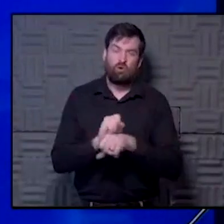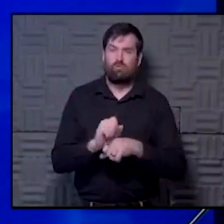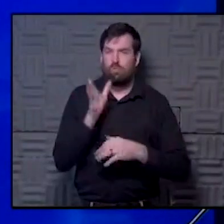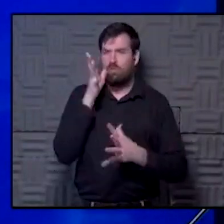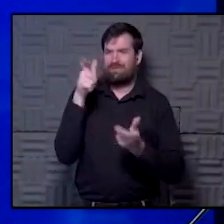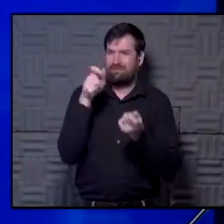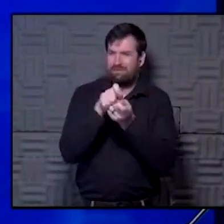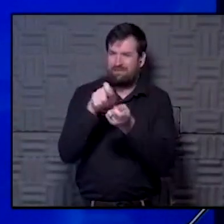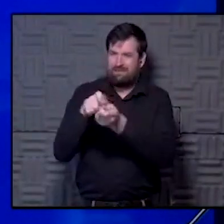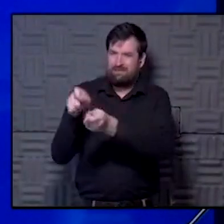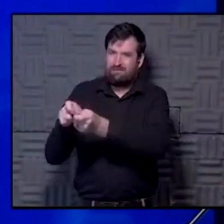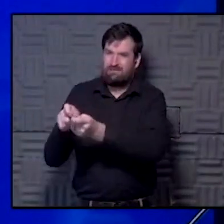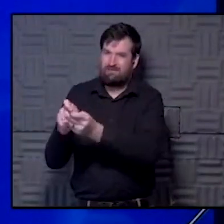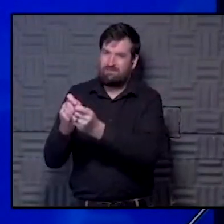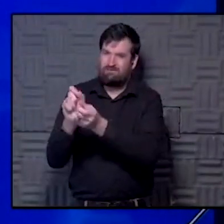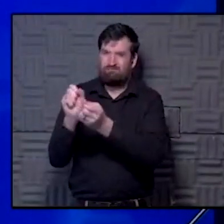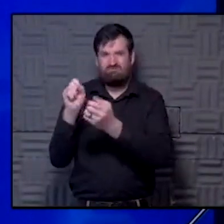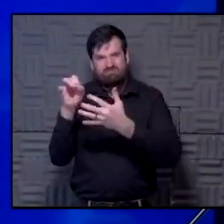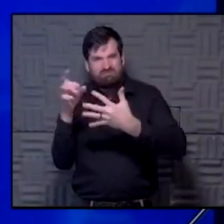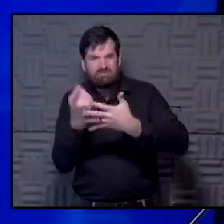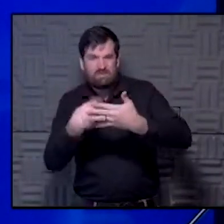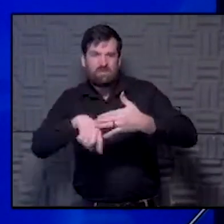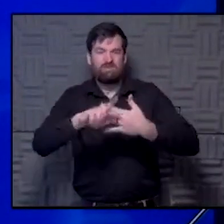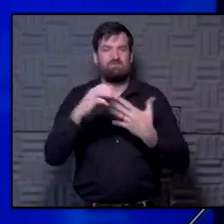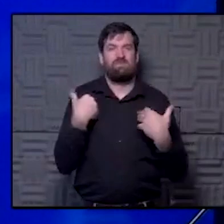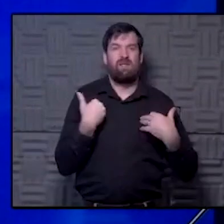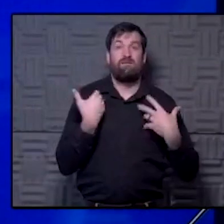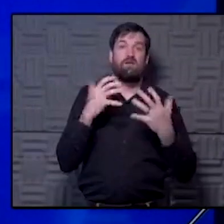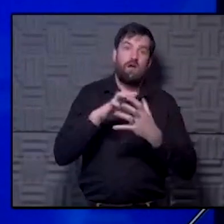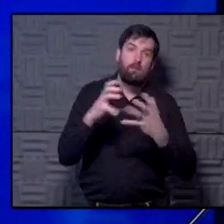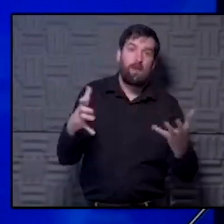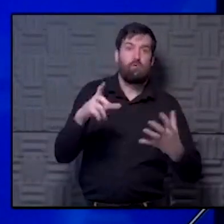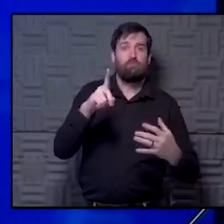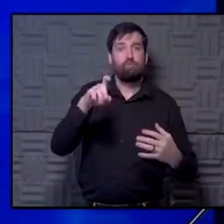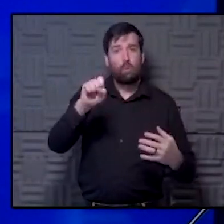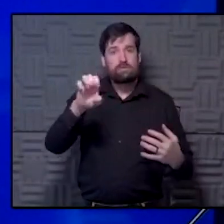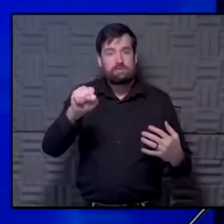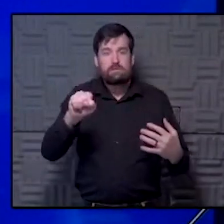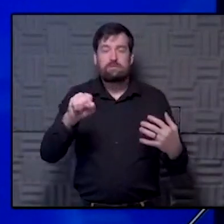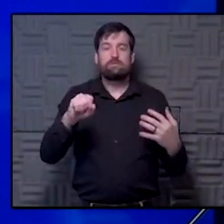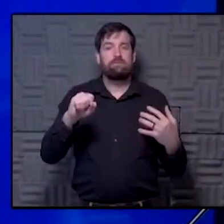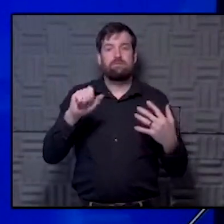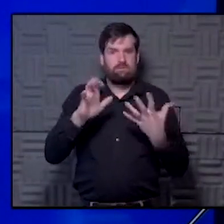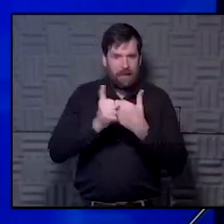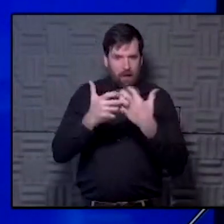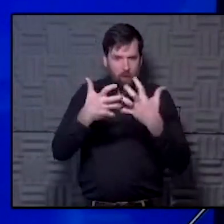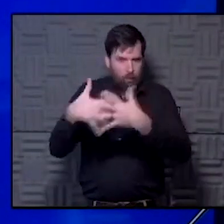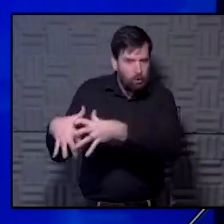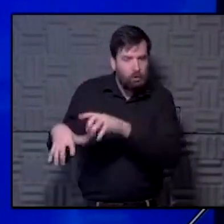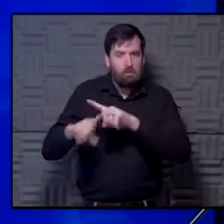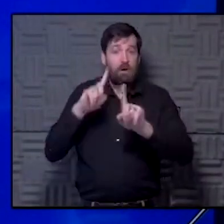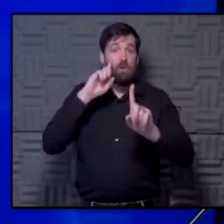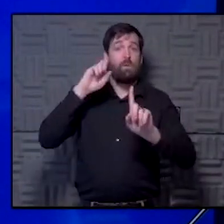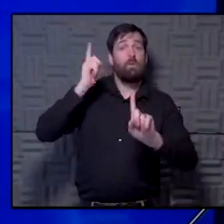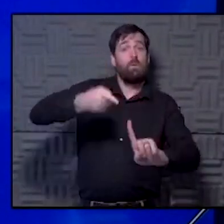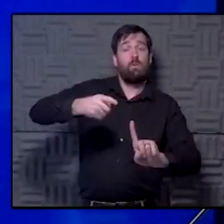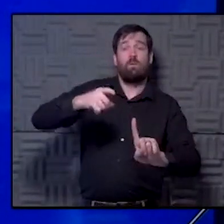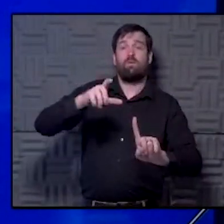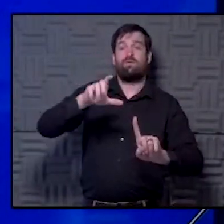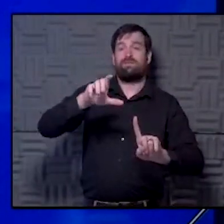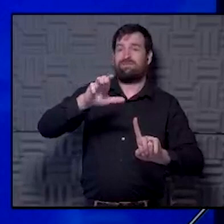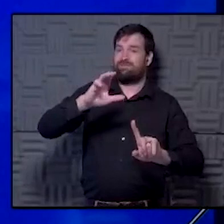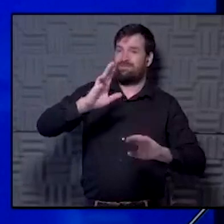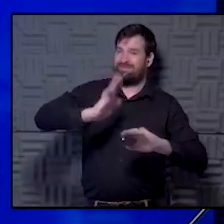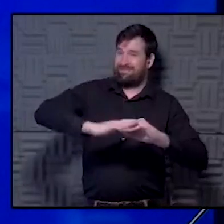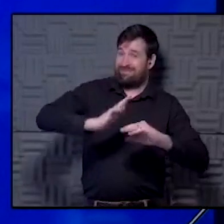more specifics next week as we actually have doses and know how this can work. But we're aiming for 10,000 or